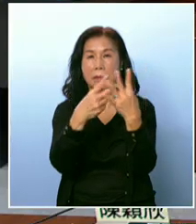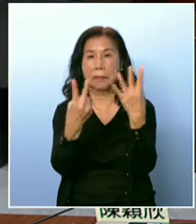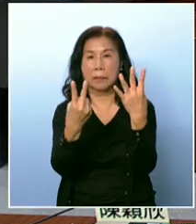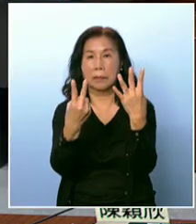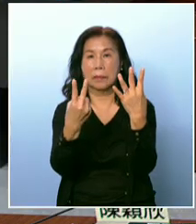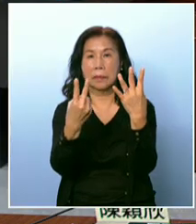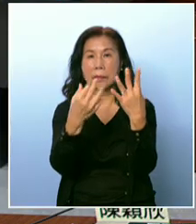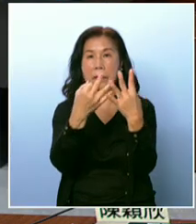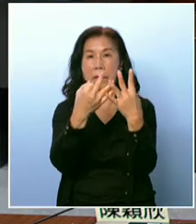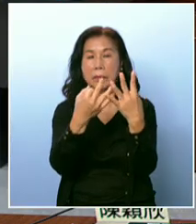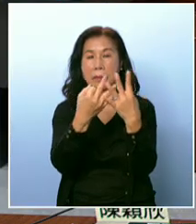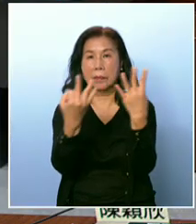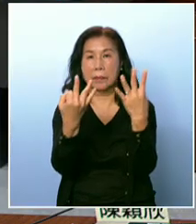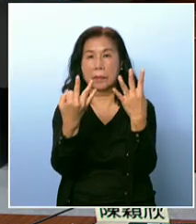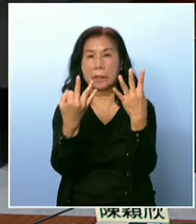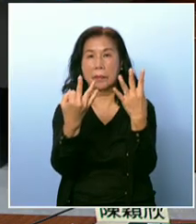41, 42,